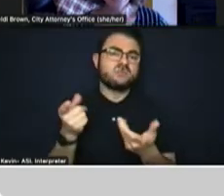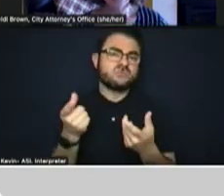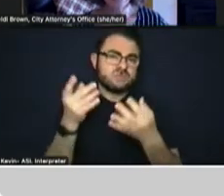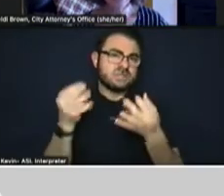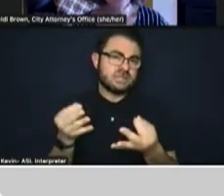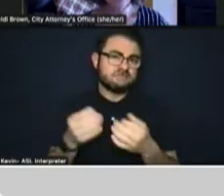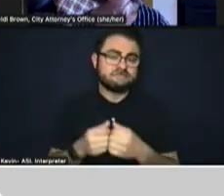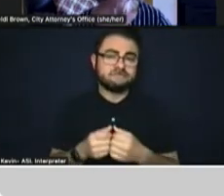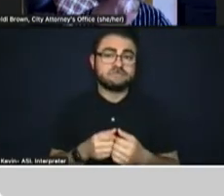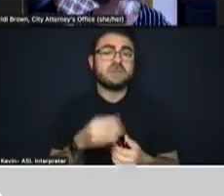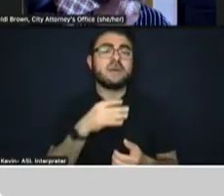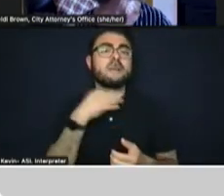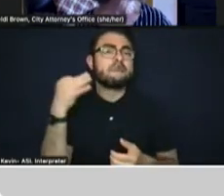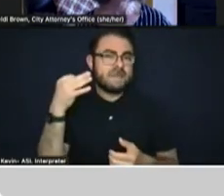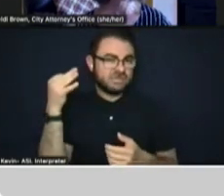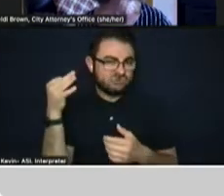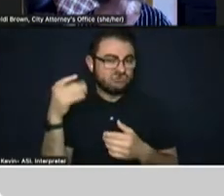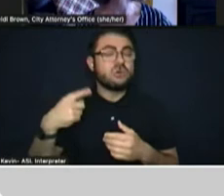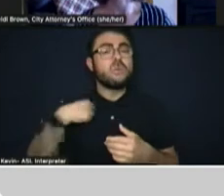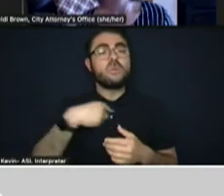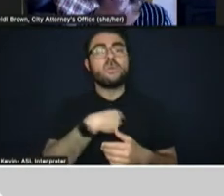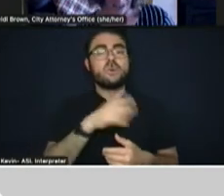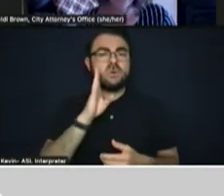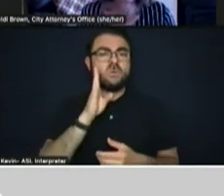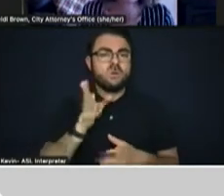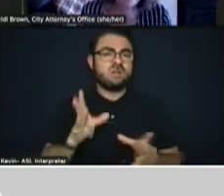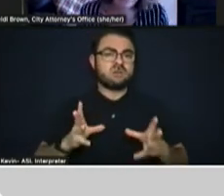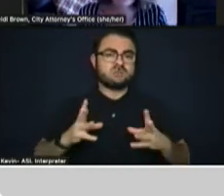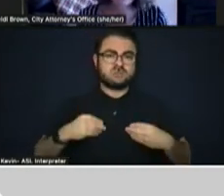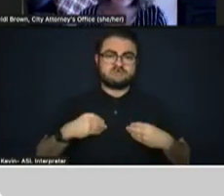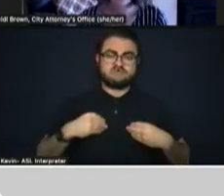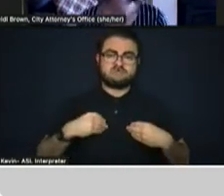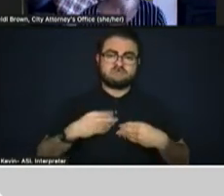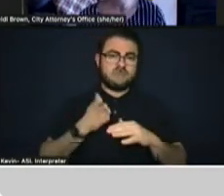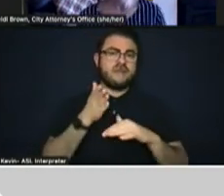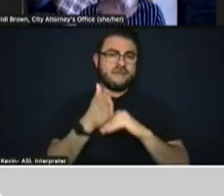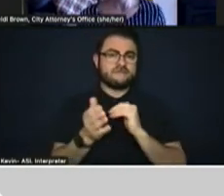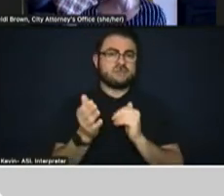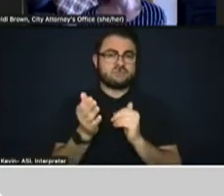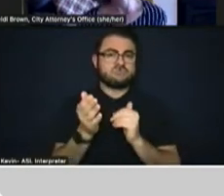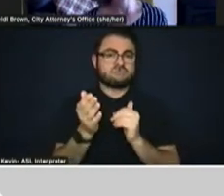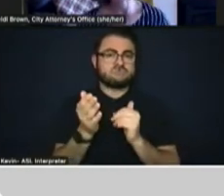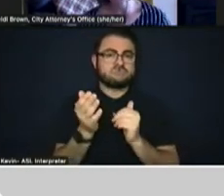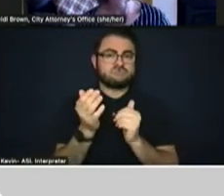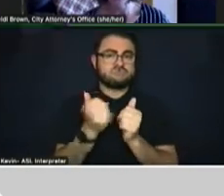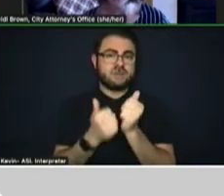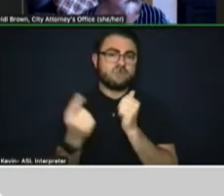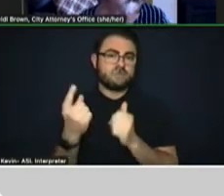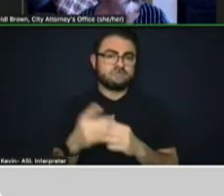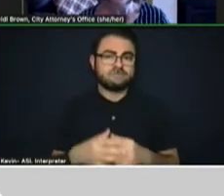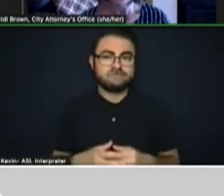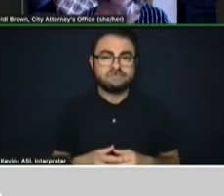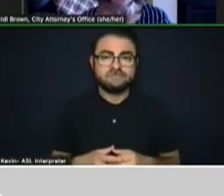And we will take those after everyone. Great. Thank